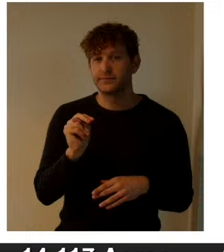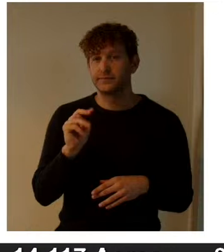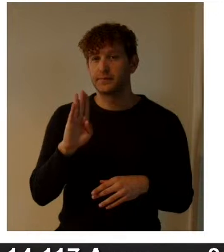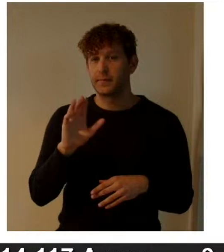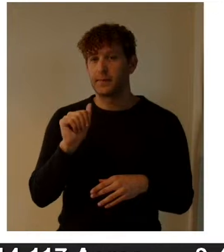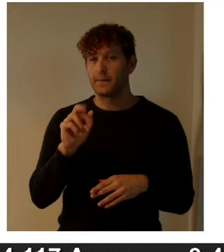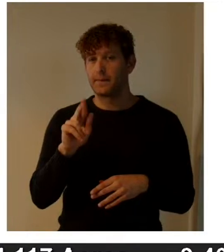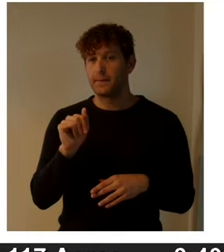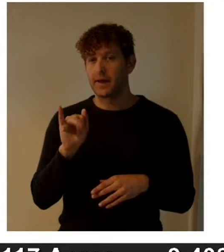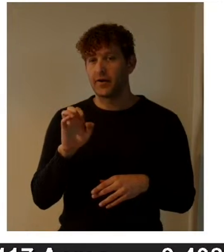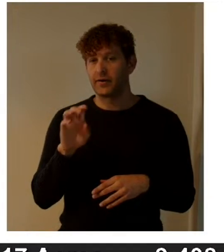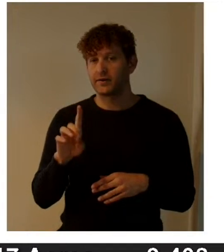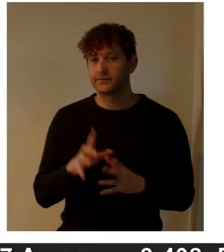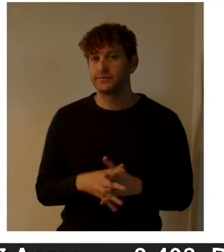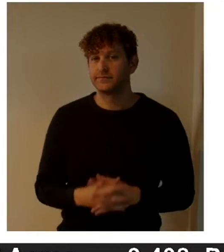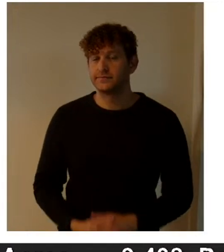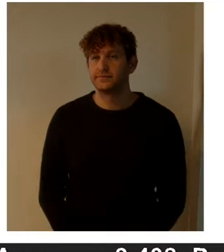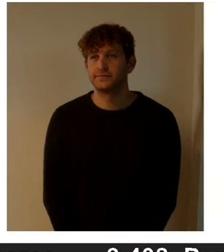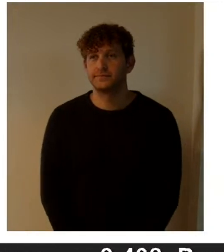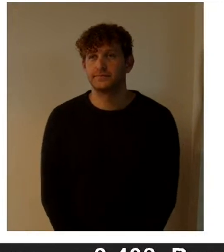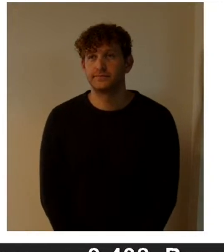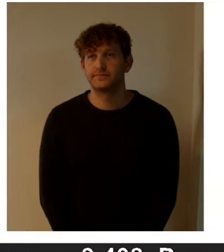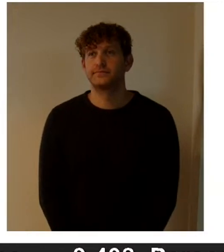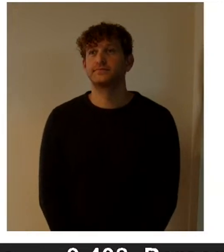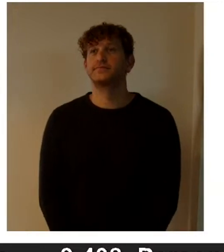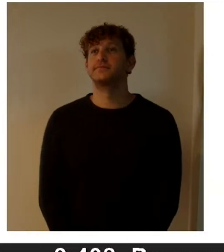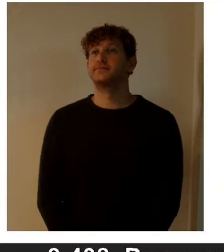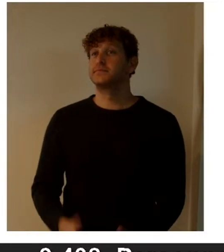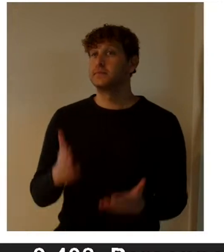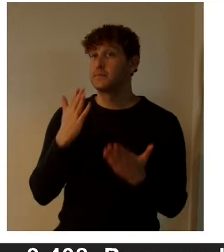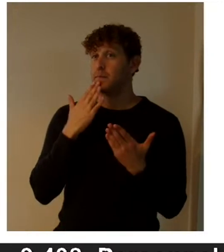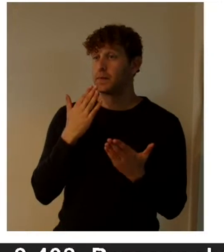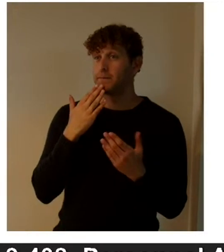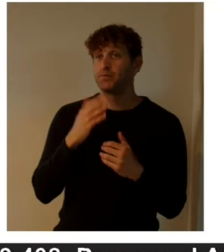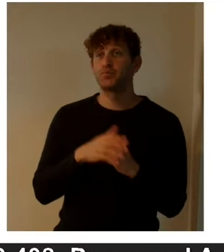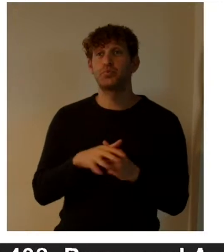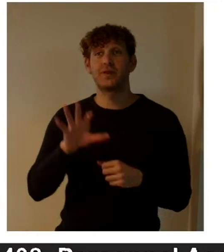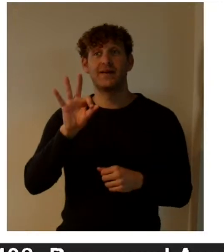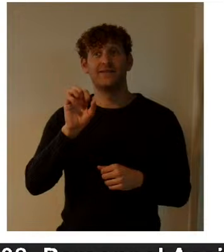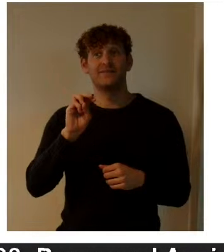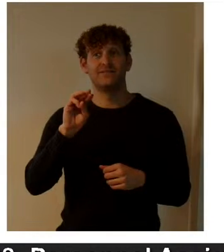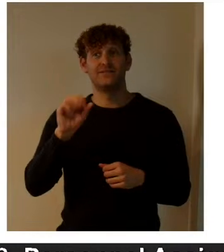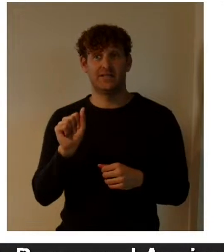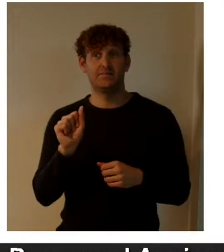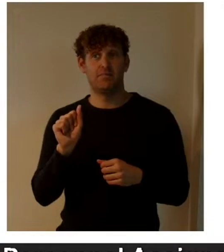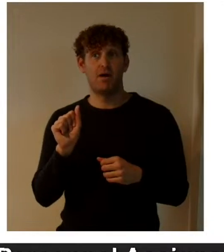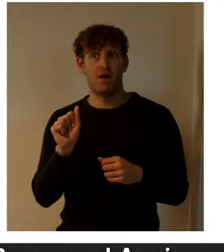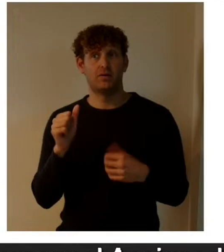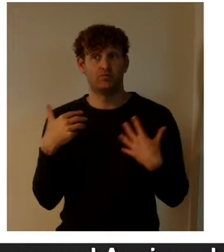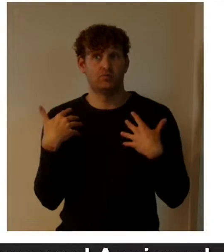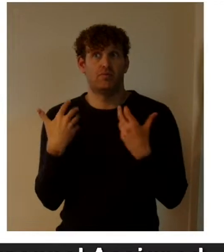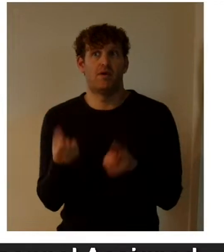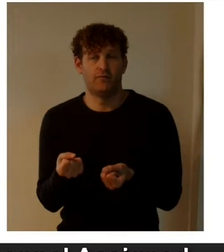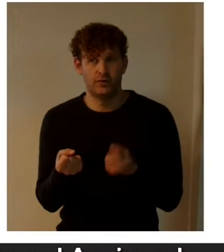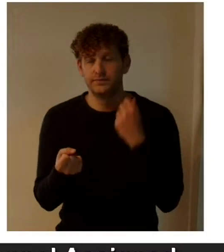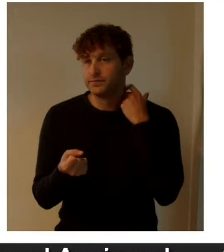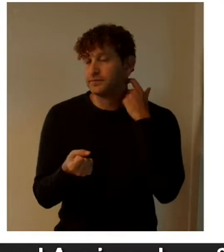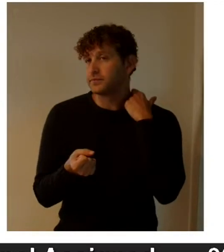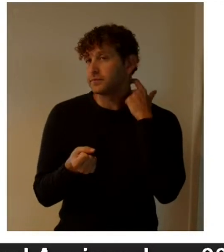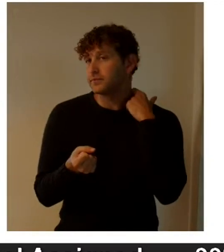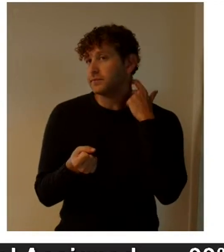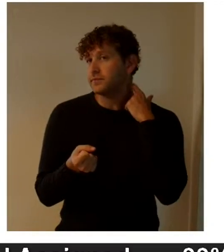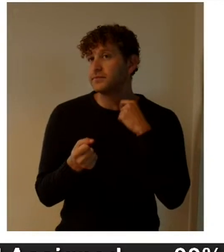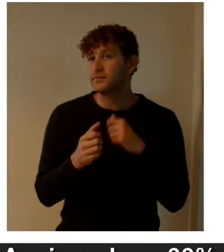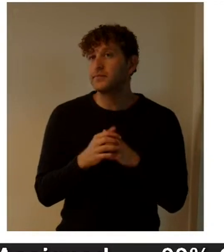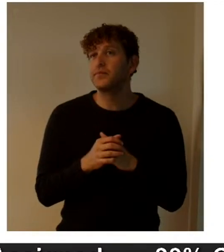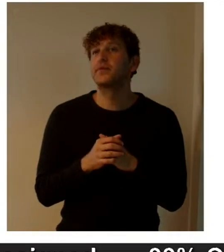Thank you. FEMA relief is essential to getting our impacted residents back on their feet. Today and yesterday, FEMA staff